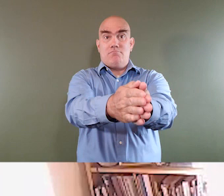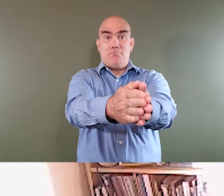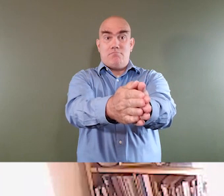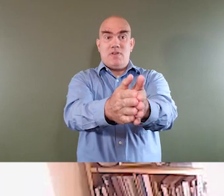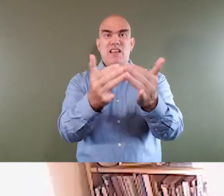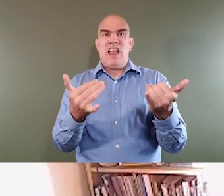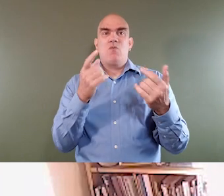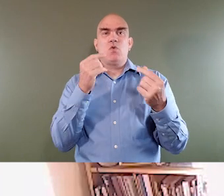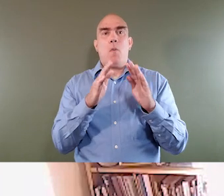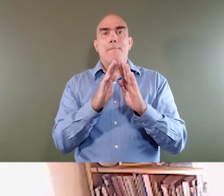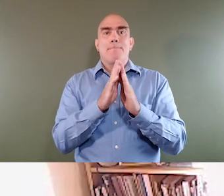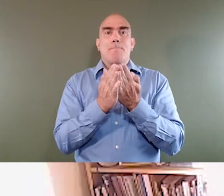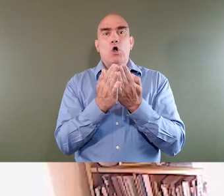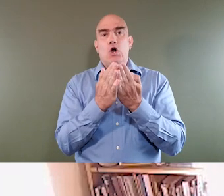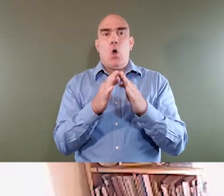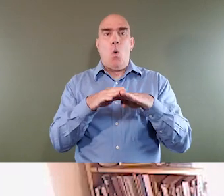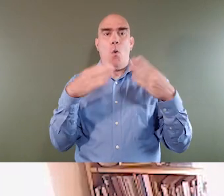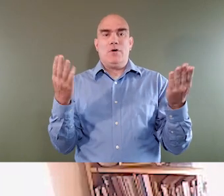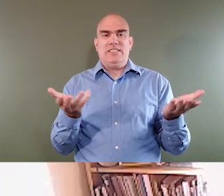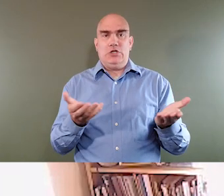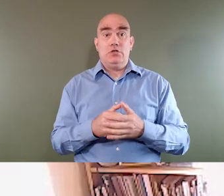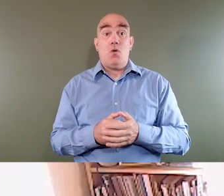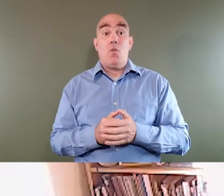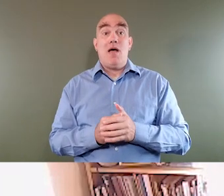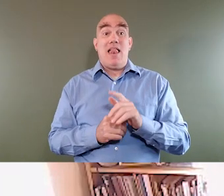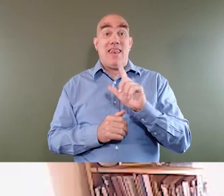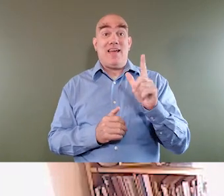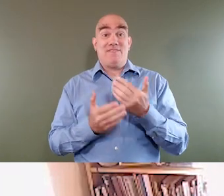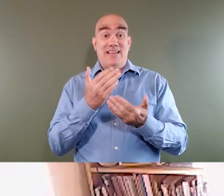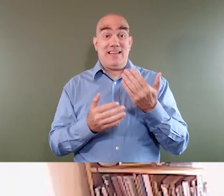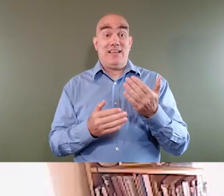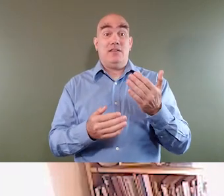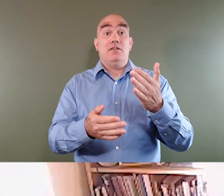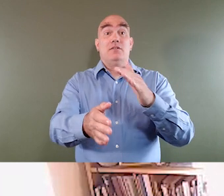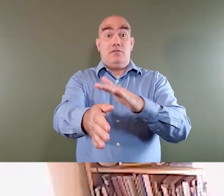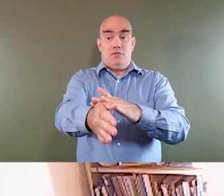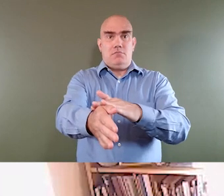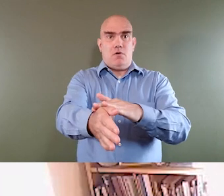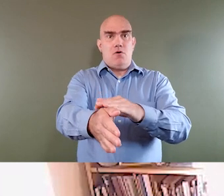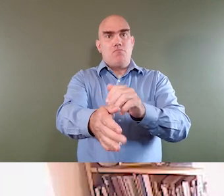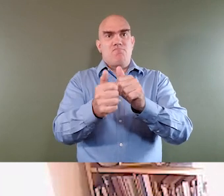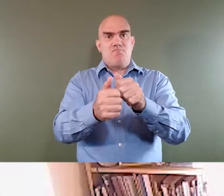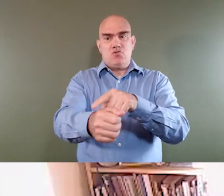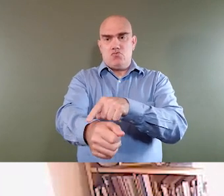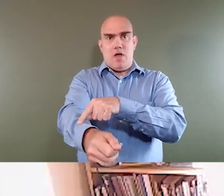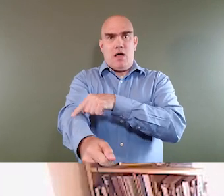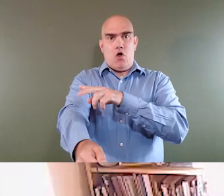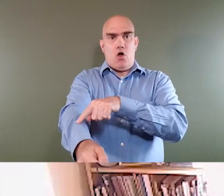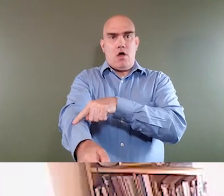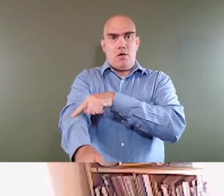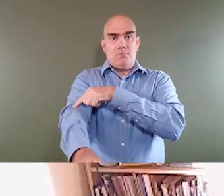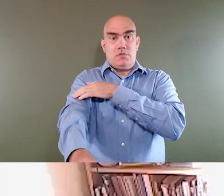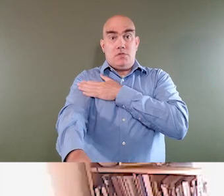book openers here. So you're going to take left hand. You're going to drag it down the right arm, across the chest, and